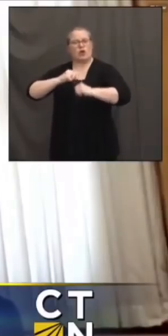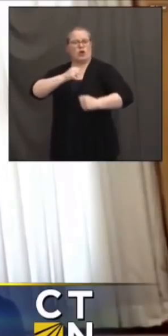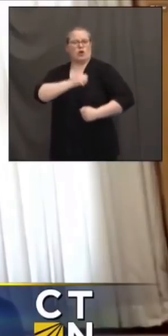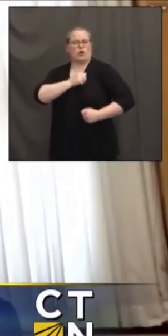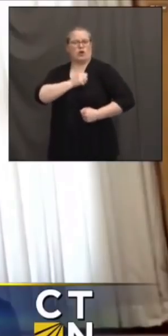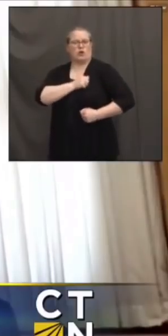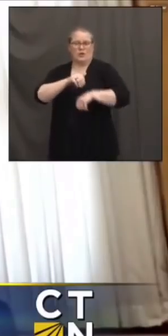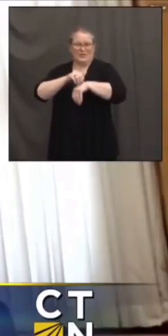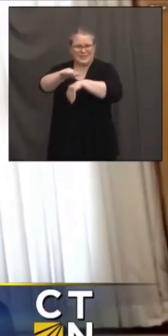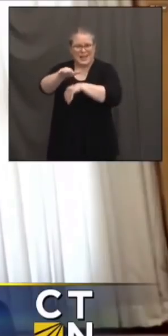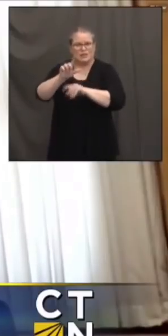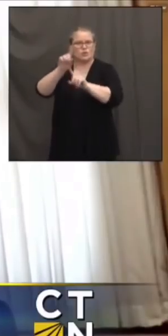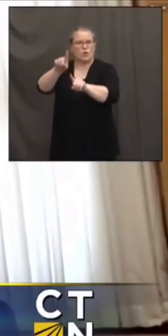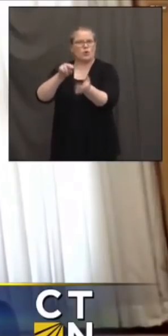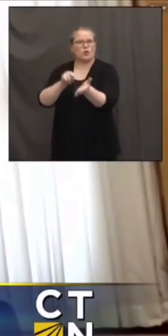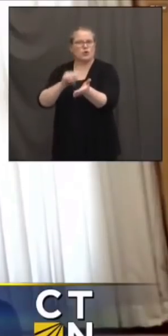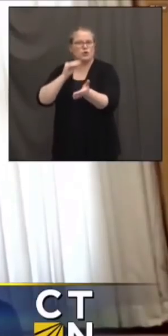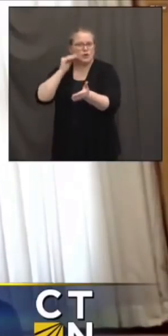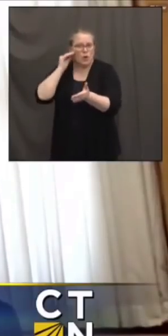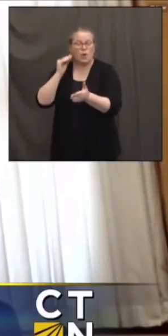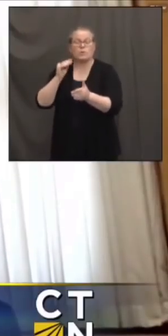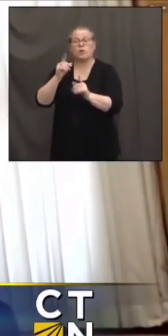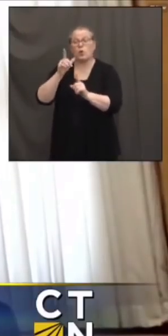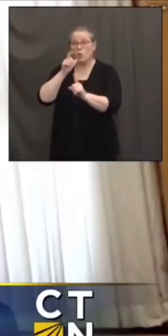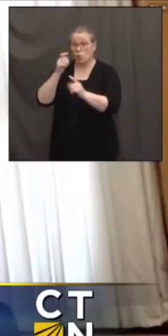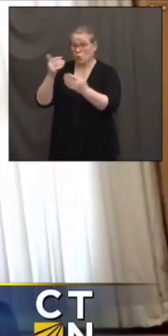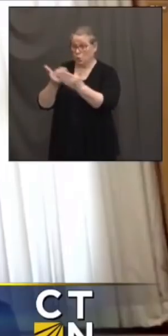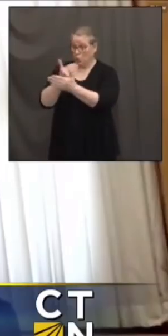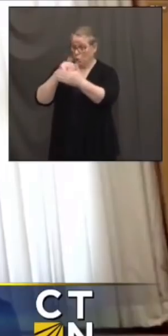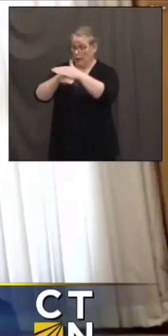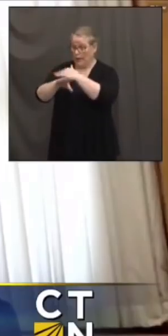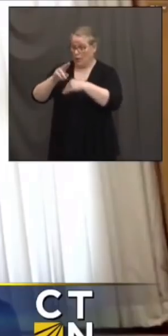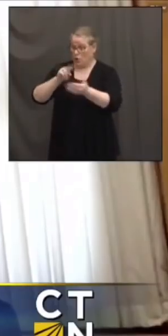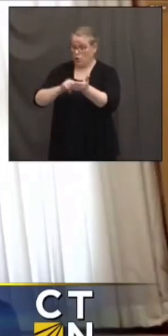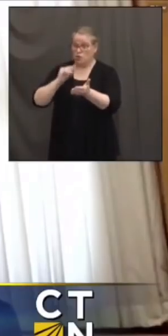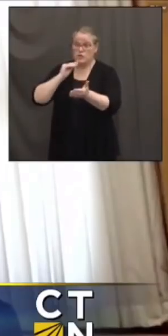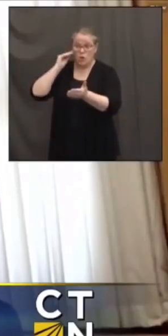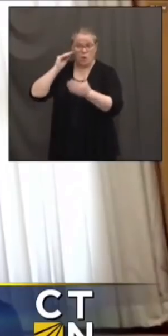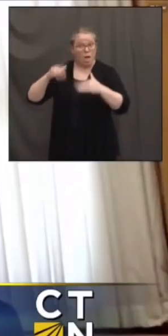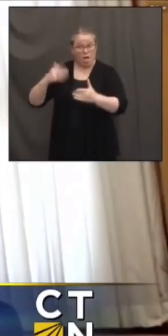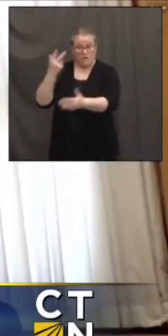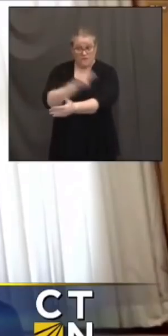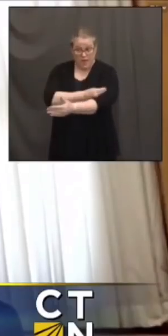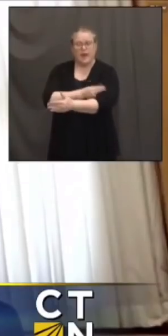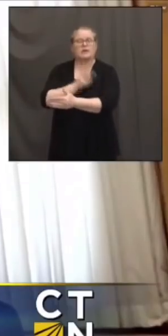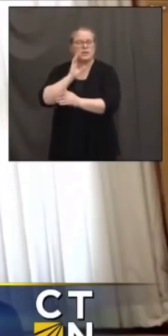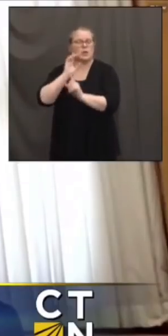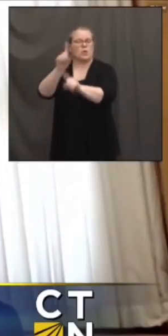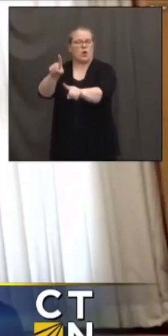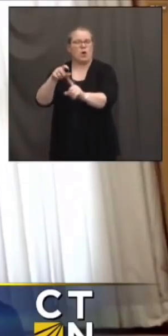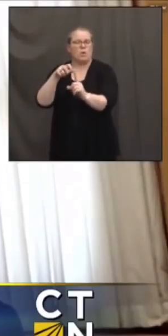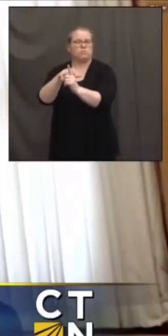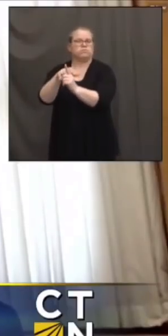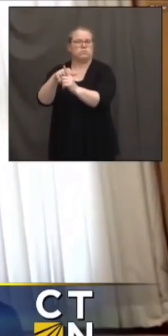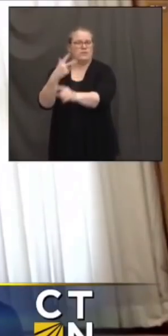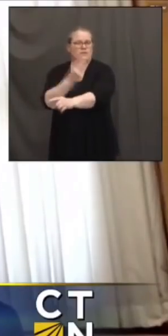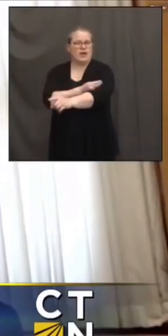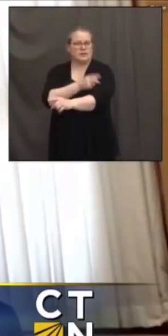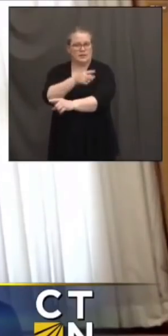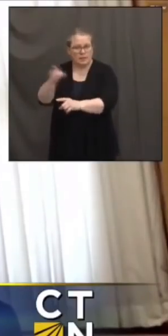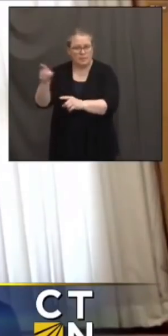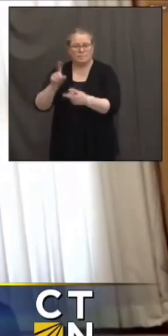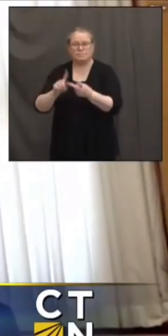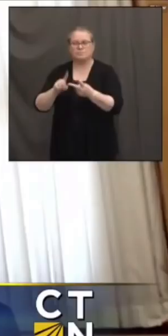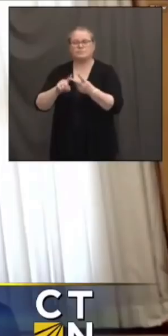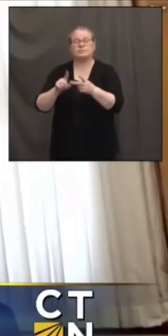vaccinations of those unvaccinated new admissions. But in the meantime, we've also been working with our acute care hospitals to make sure